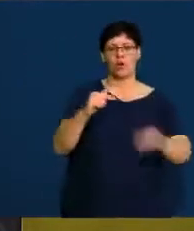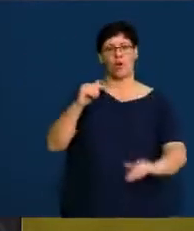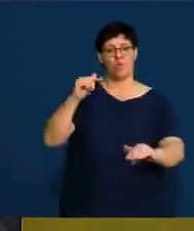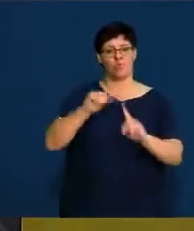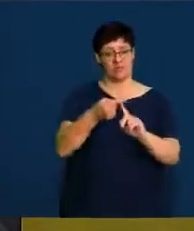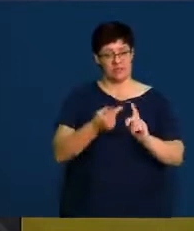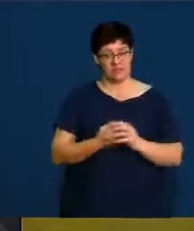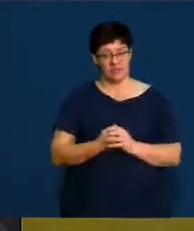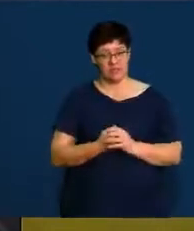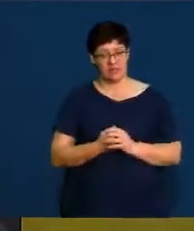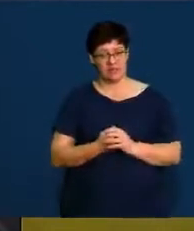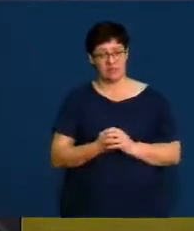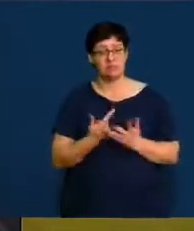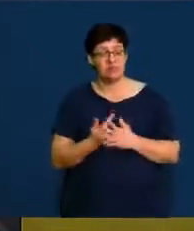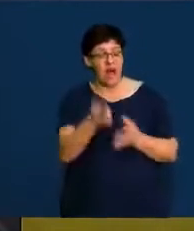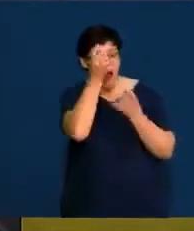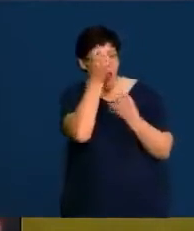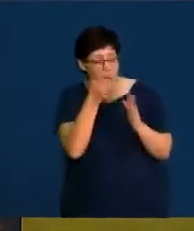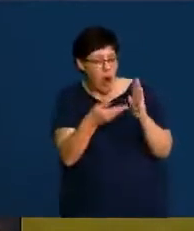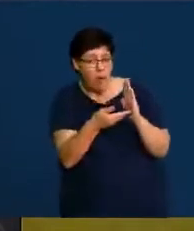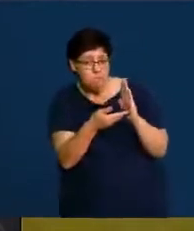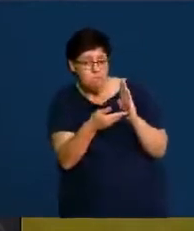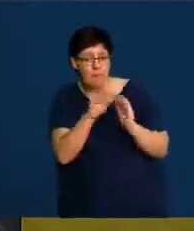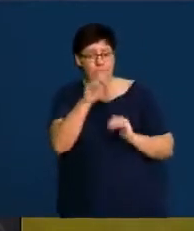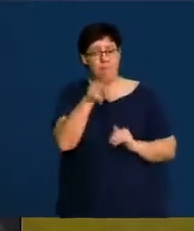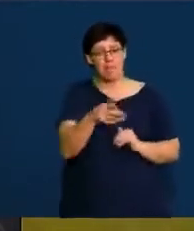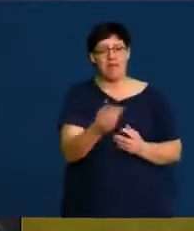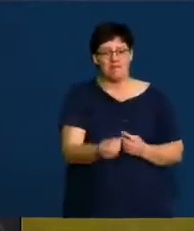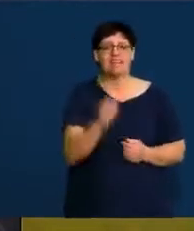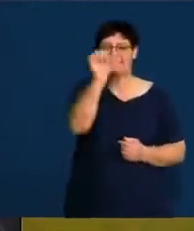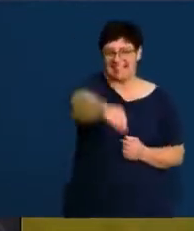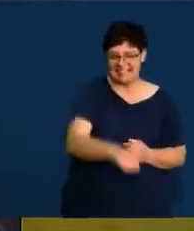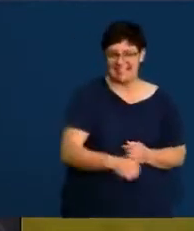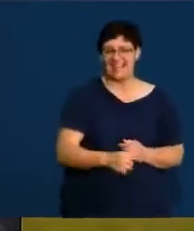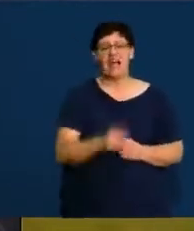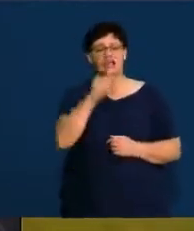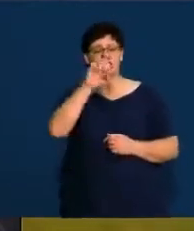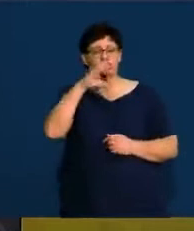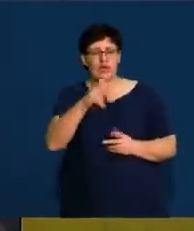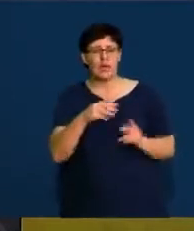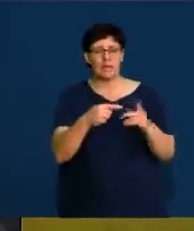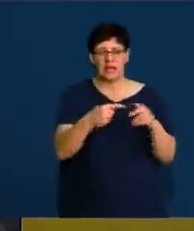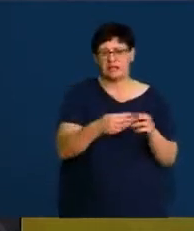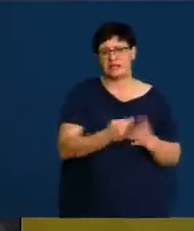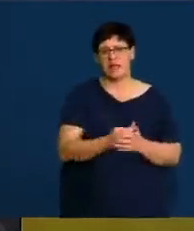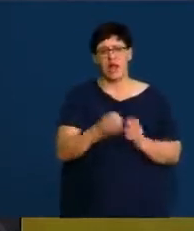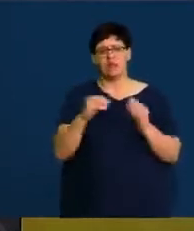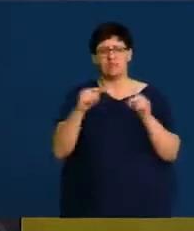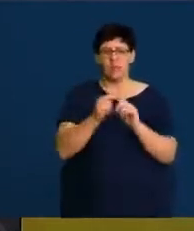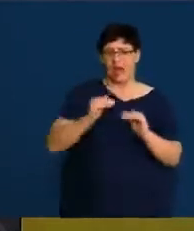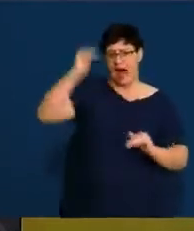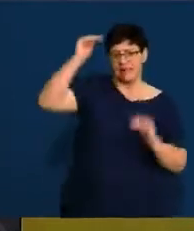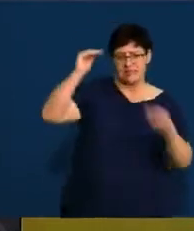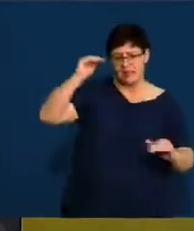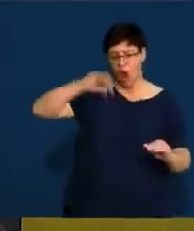point. What clues are there on the map? Yes, your trig beacons, your spot heights, your contour lines,